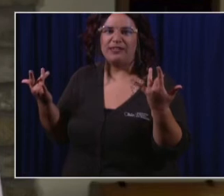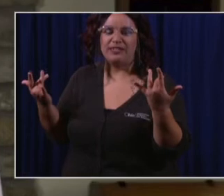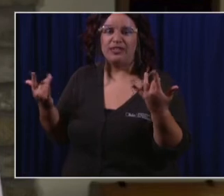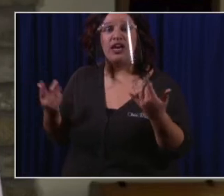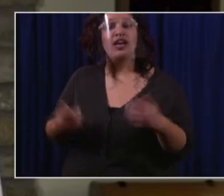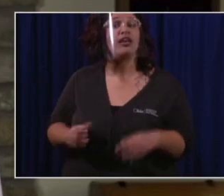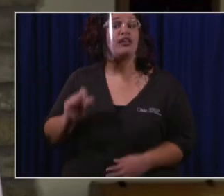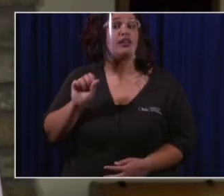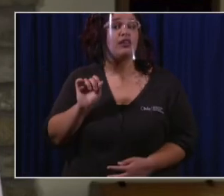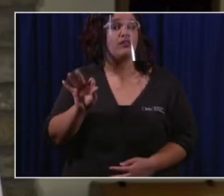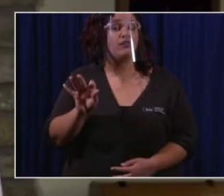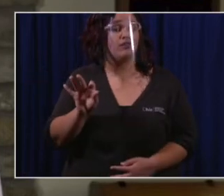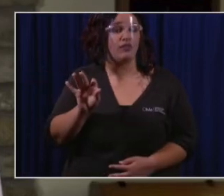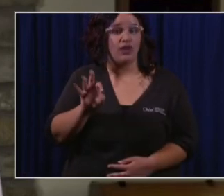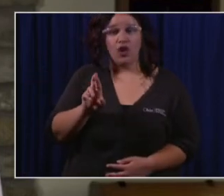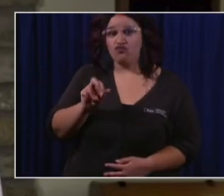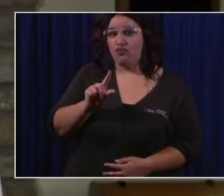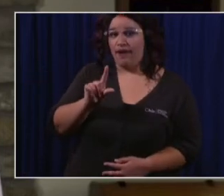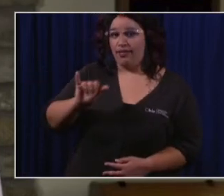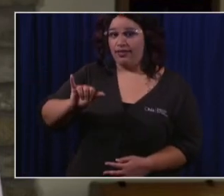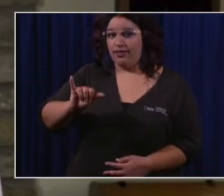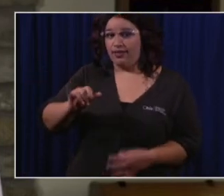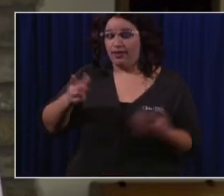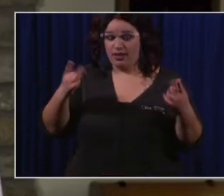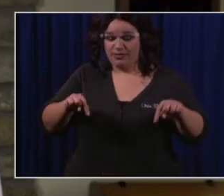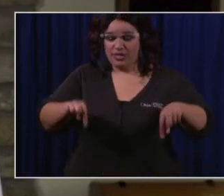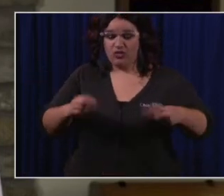event given the situation that we are in right now?